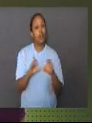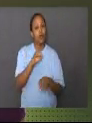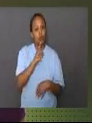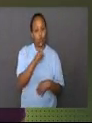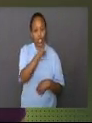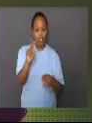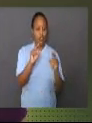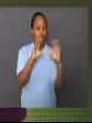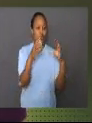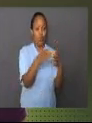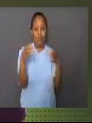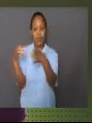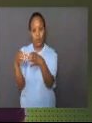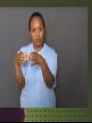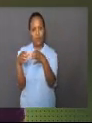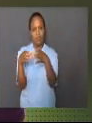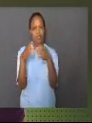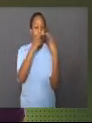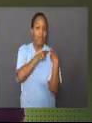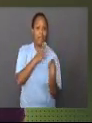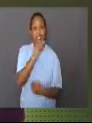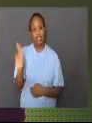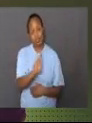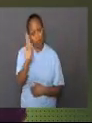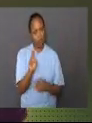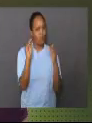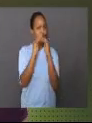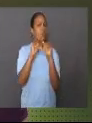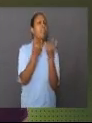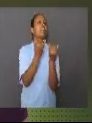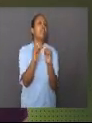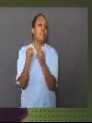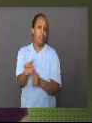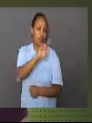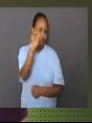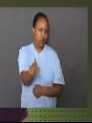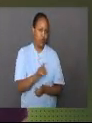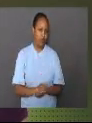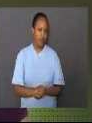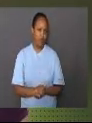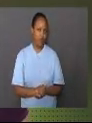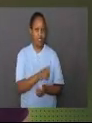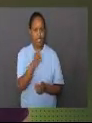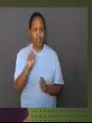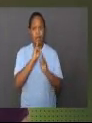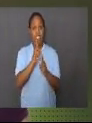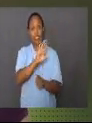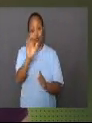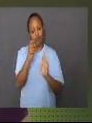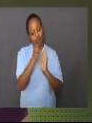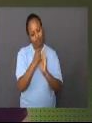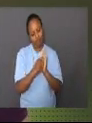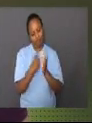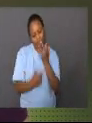the benefits and responsibilities equally? Write down your answers